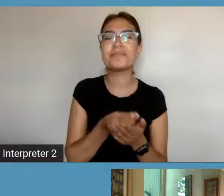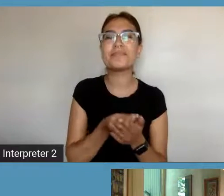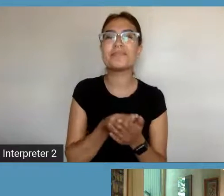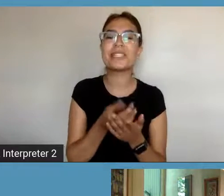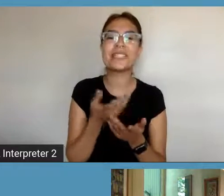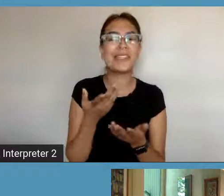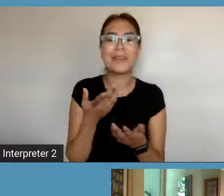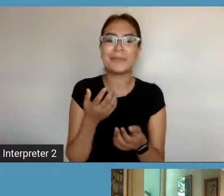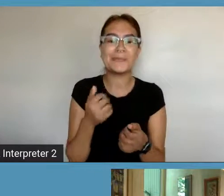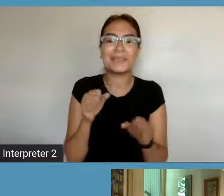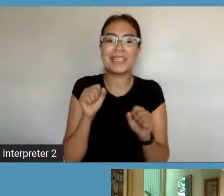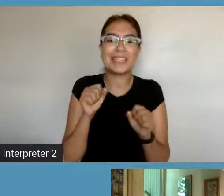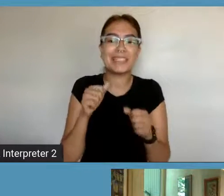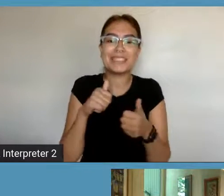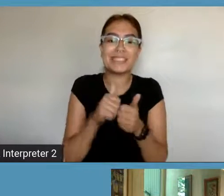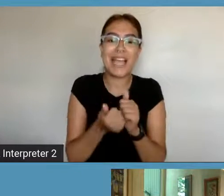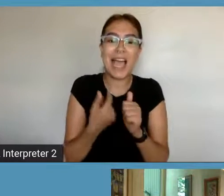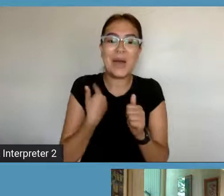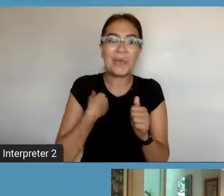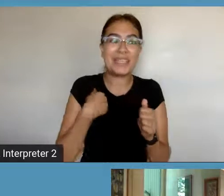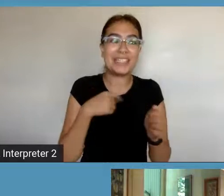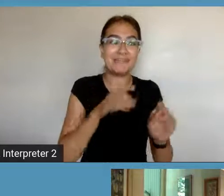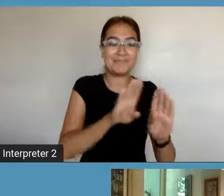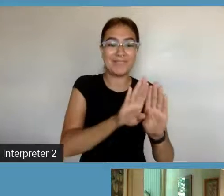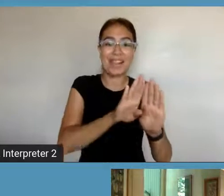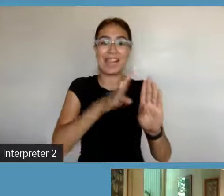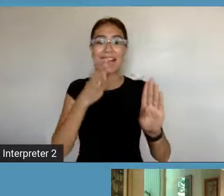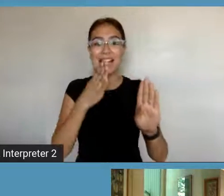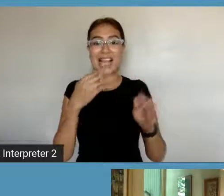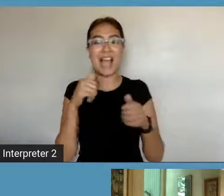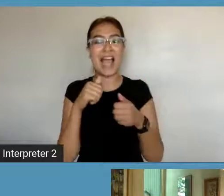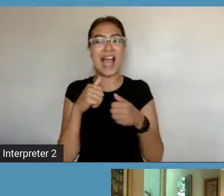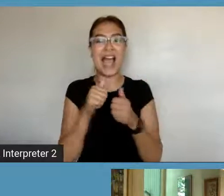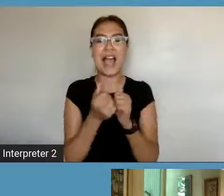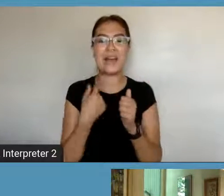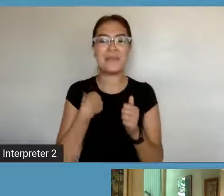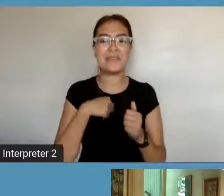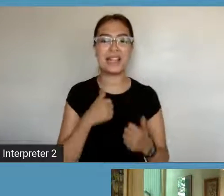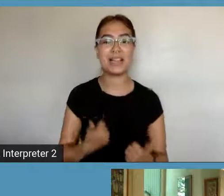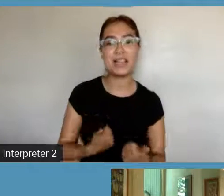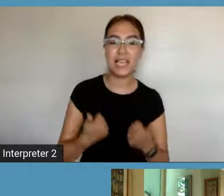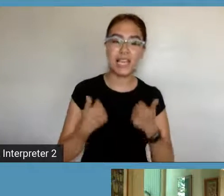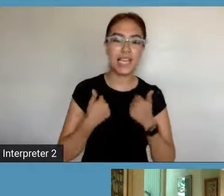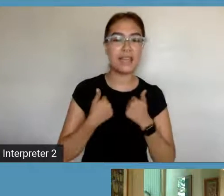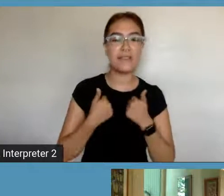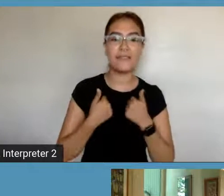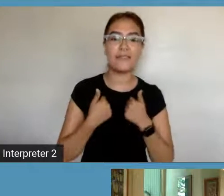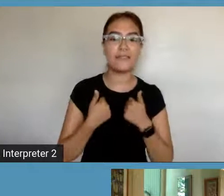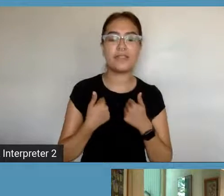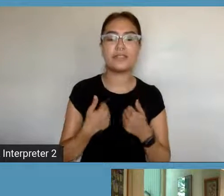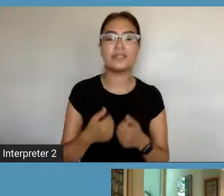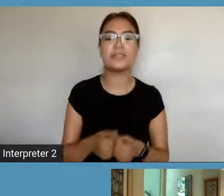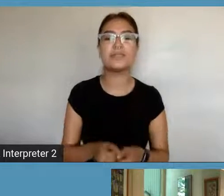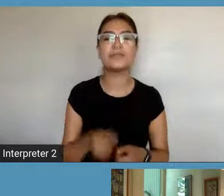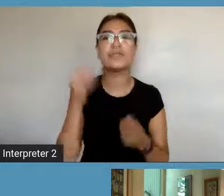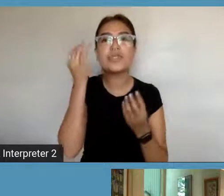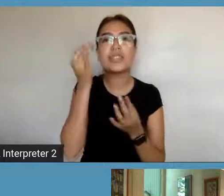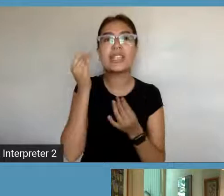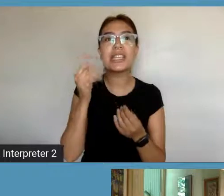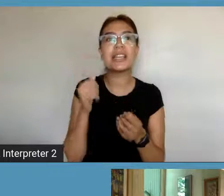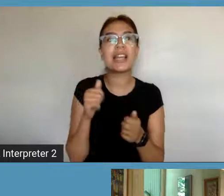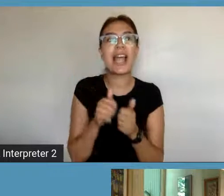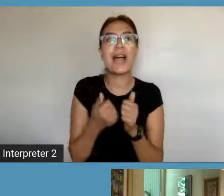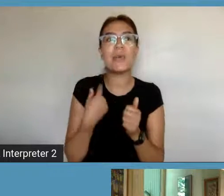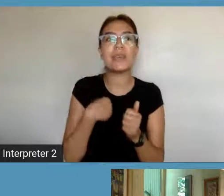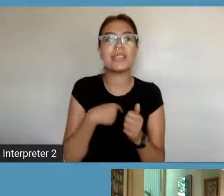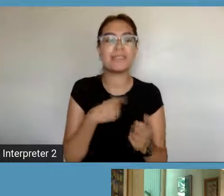open. I mean, everything that we do is a business. And to think that you can offer programs